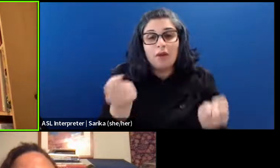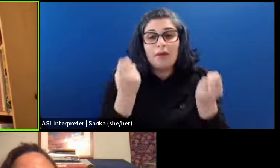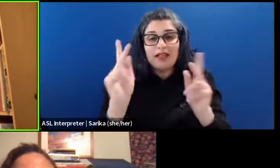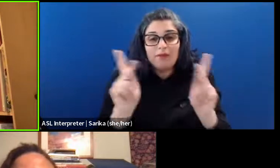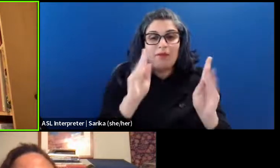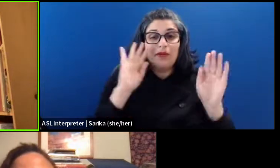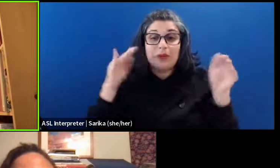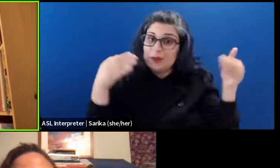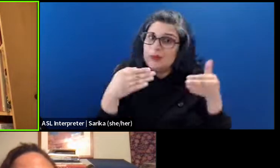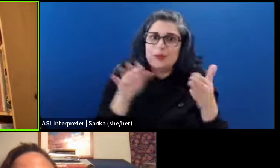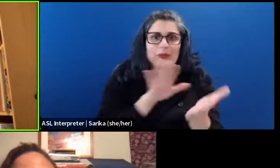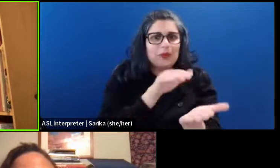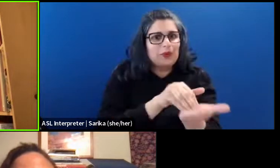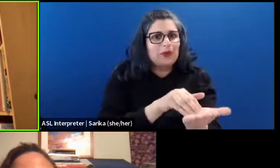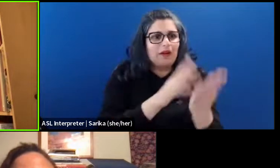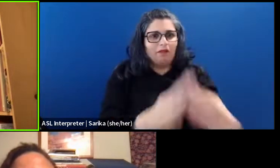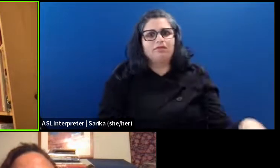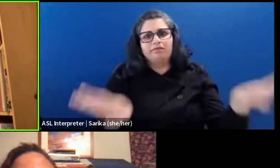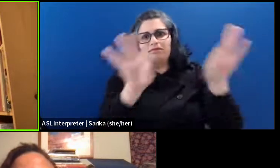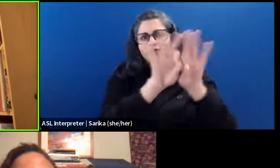central.